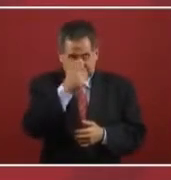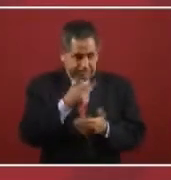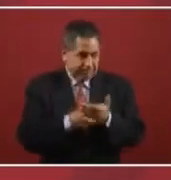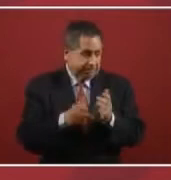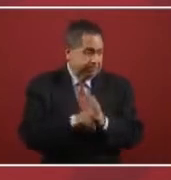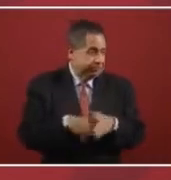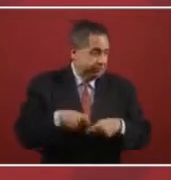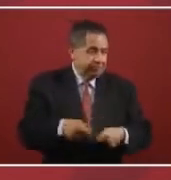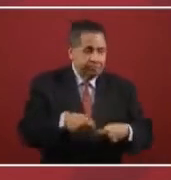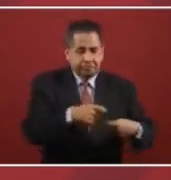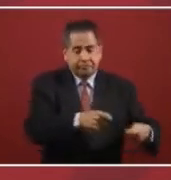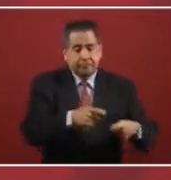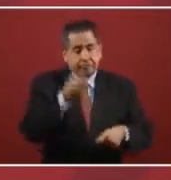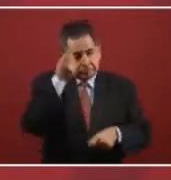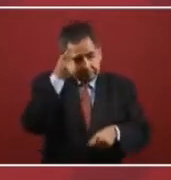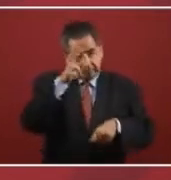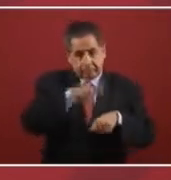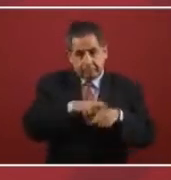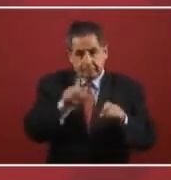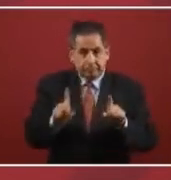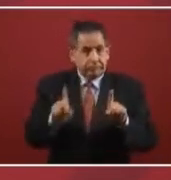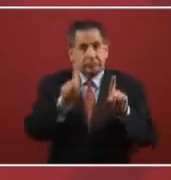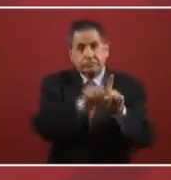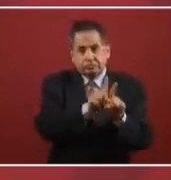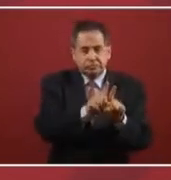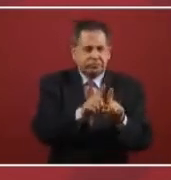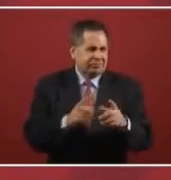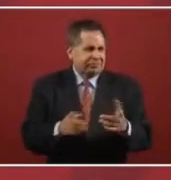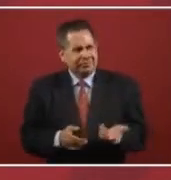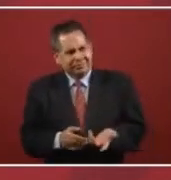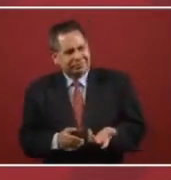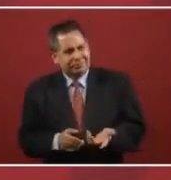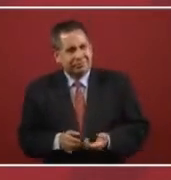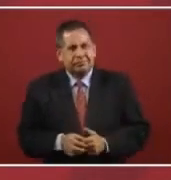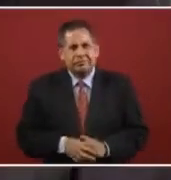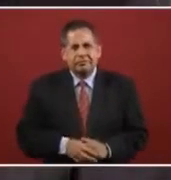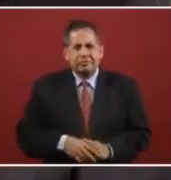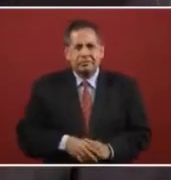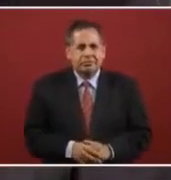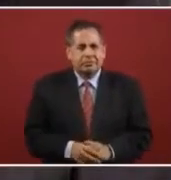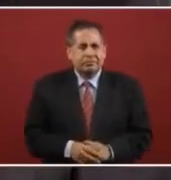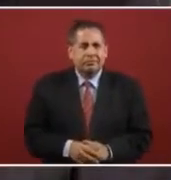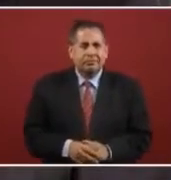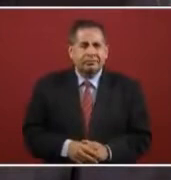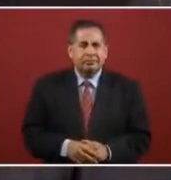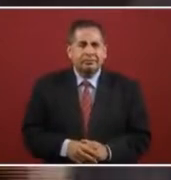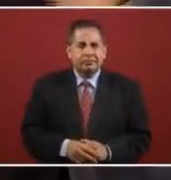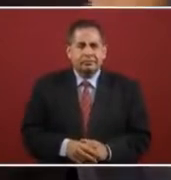new plazas of directors for the corrupt.